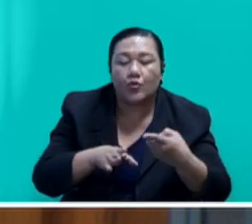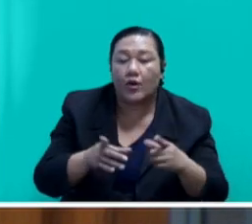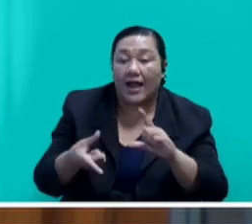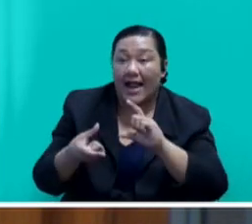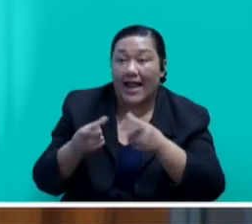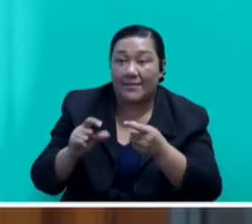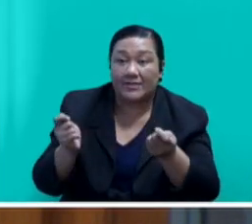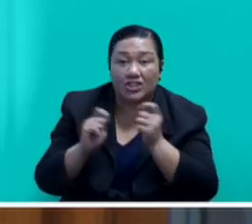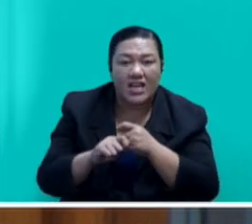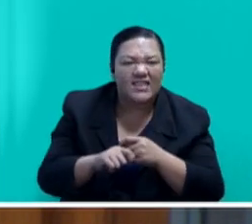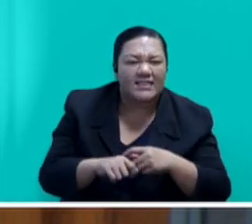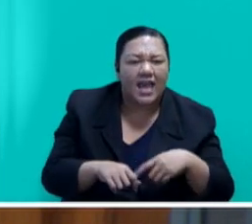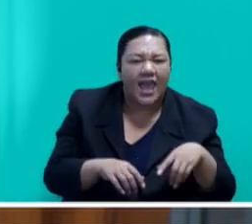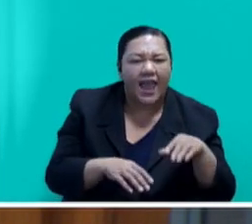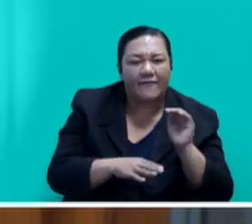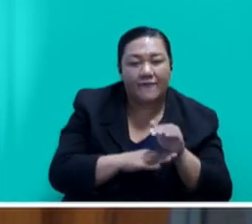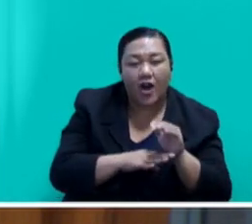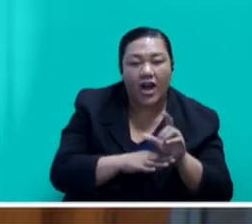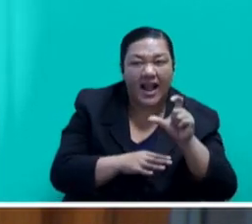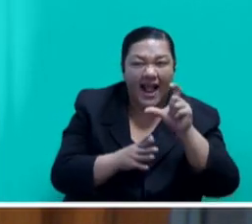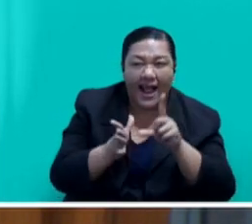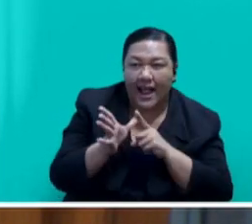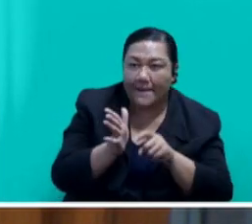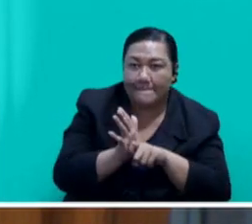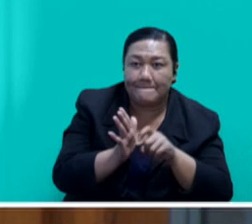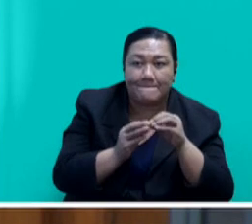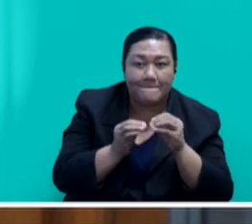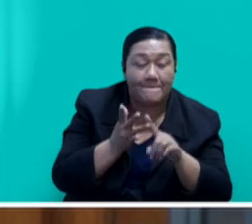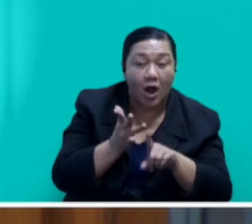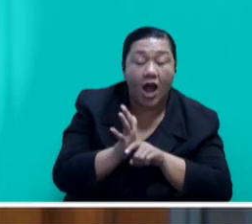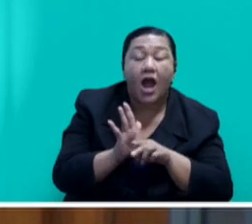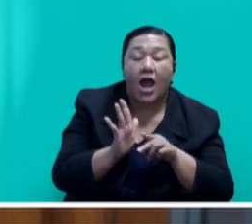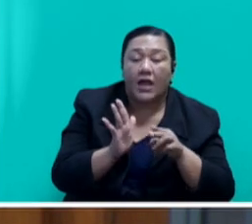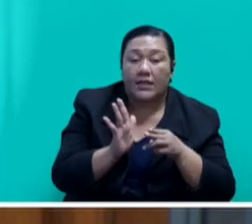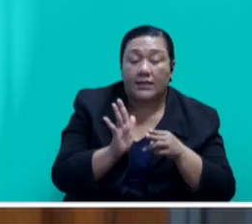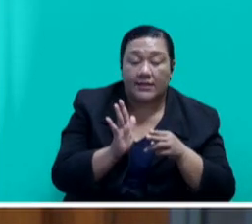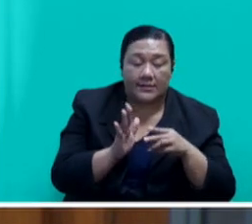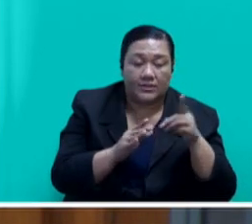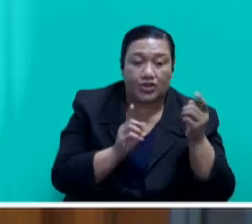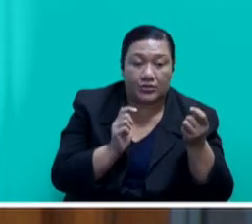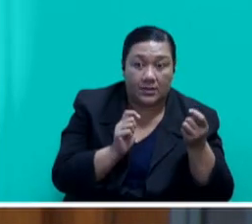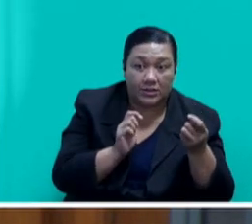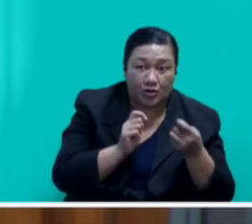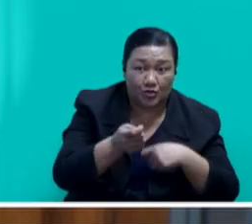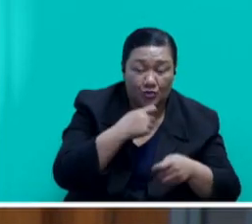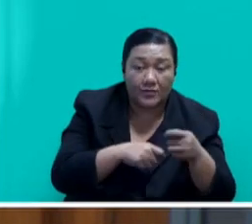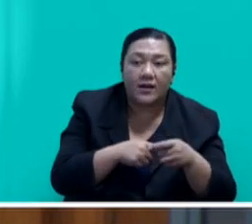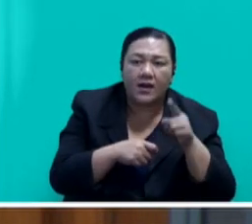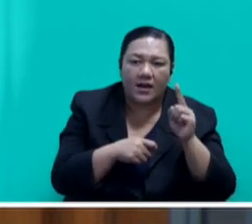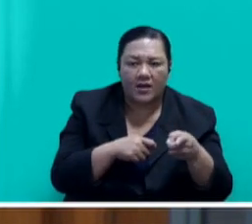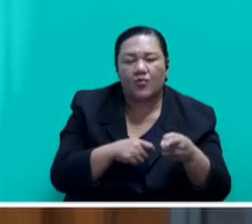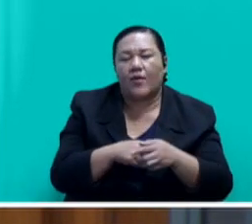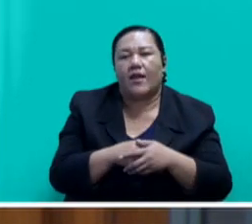forest carbon trade, as well as recent development in policy and administration of forest sector.